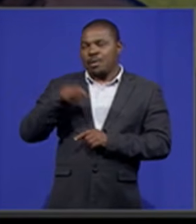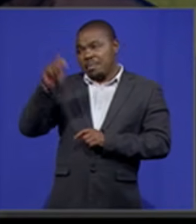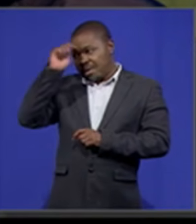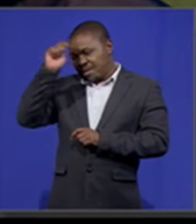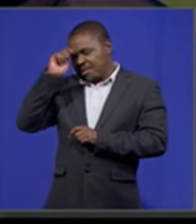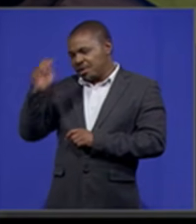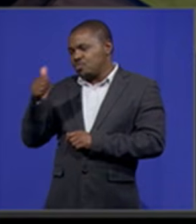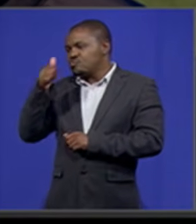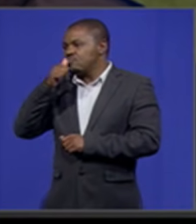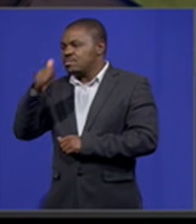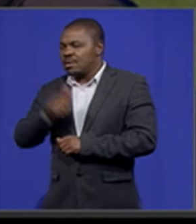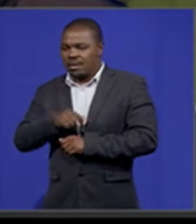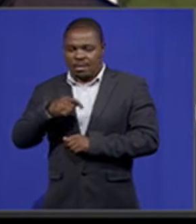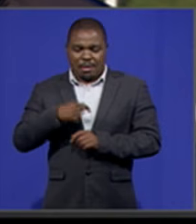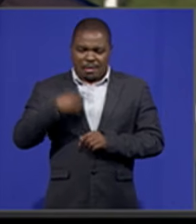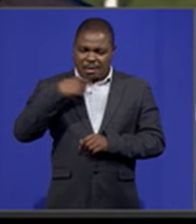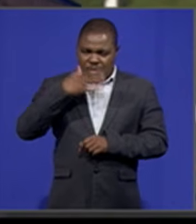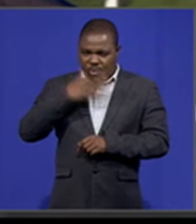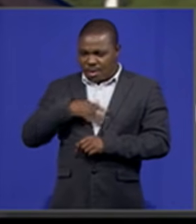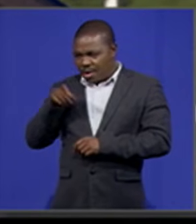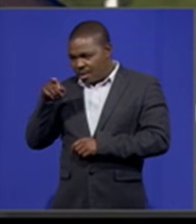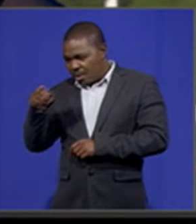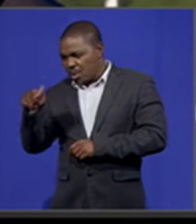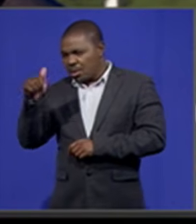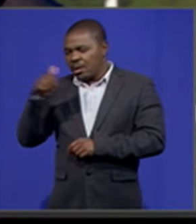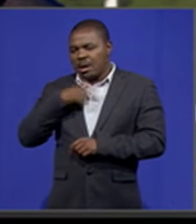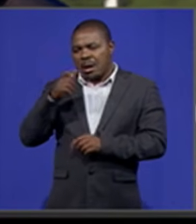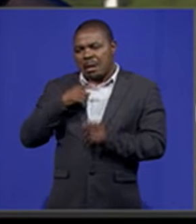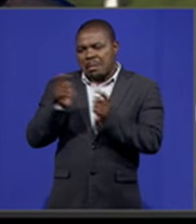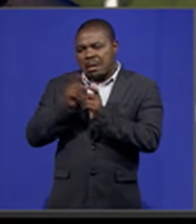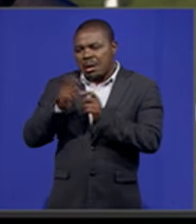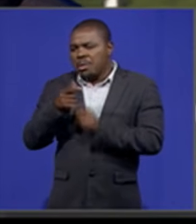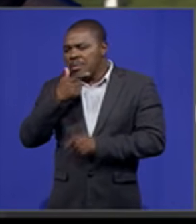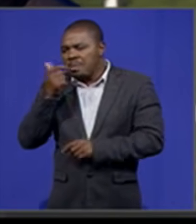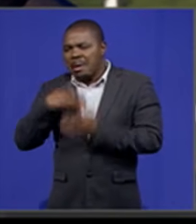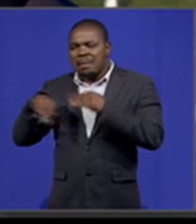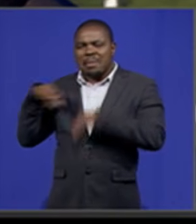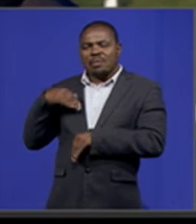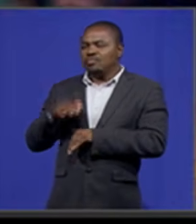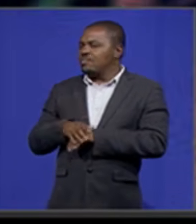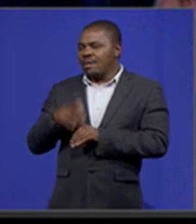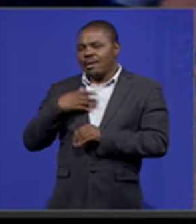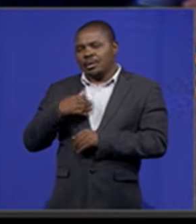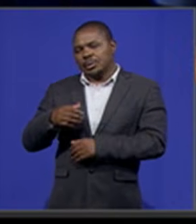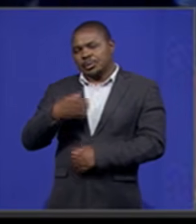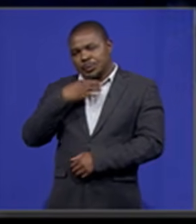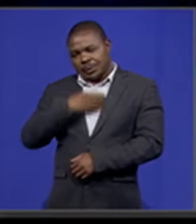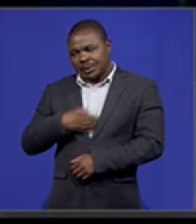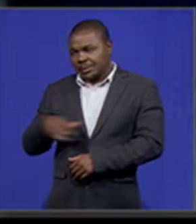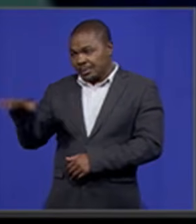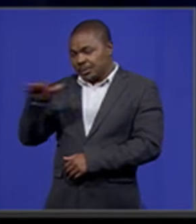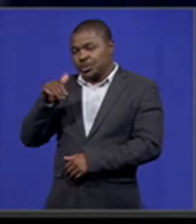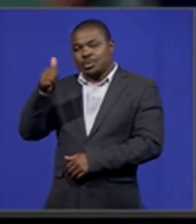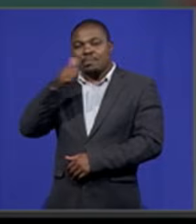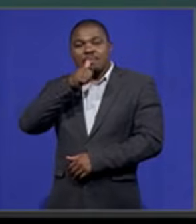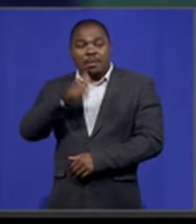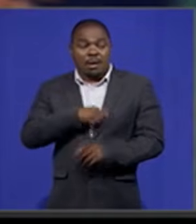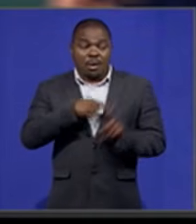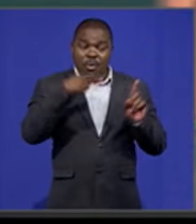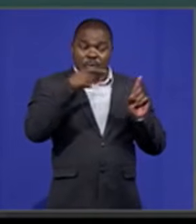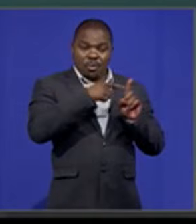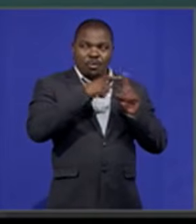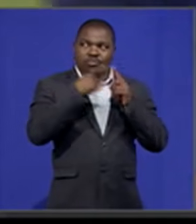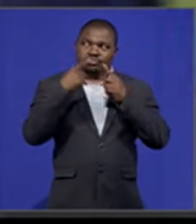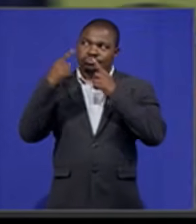do good and not be out the first few rounds, and I really wish them good luck. Hyman Maree o tla nka leeto la hae